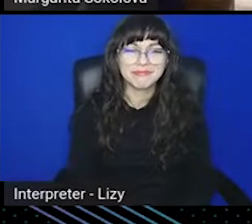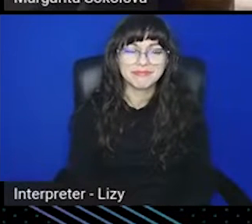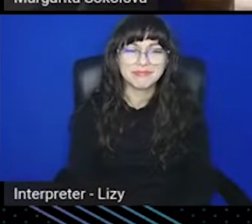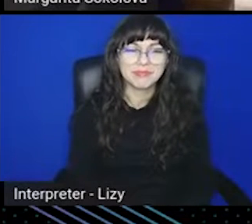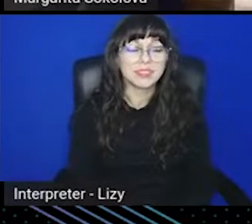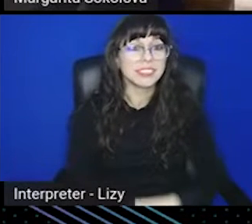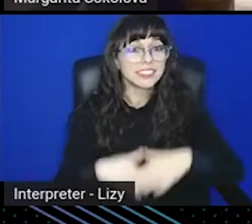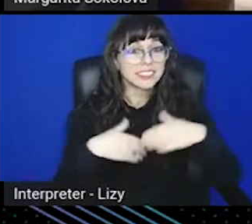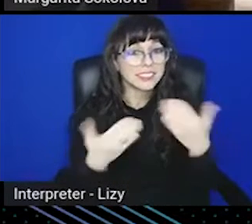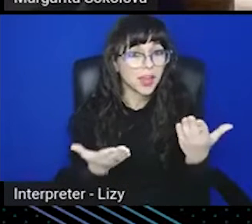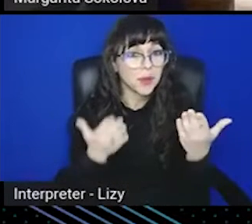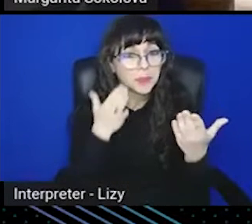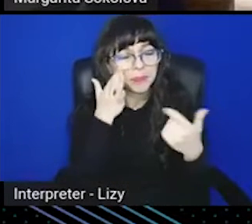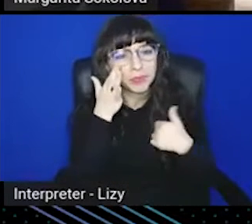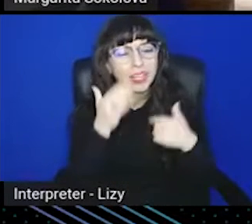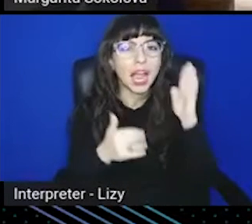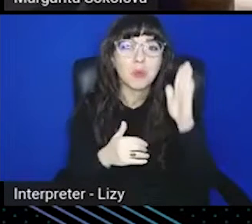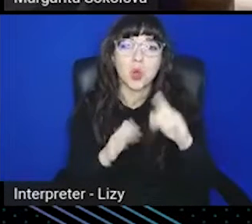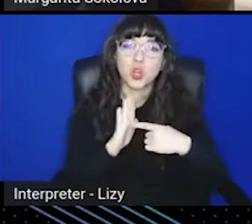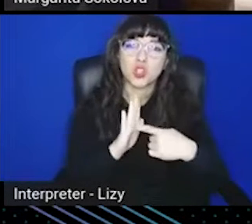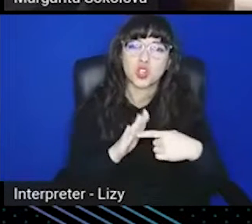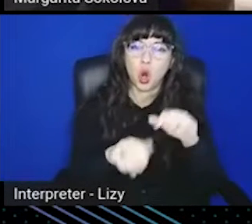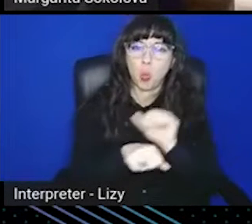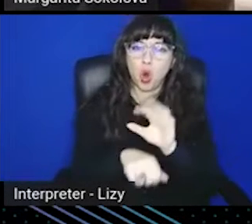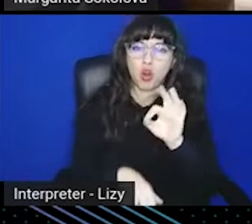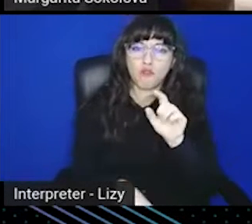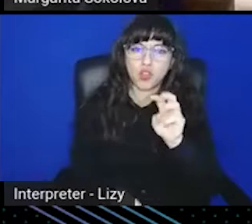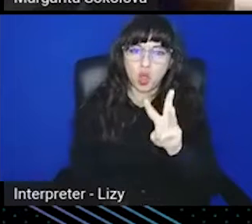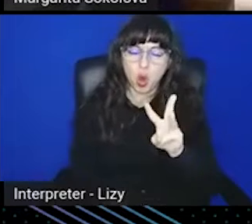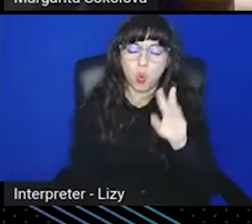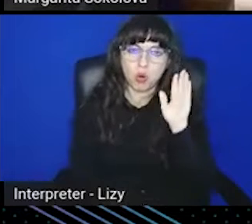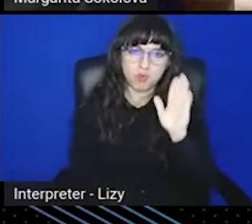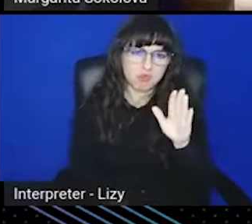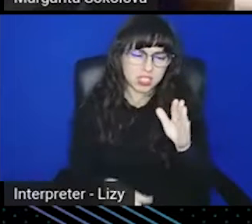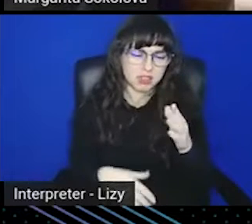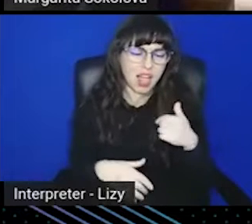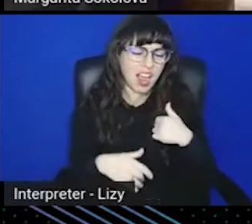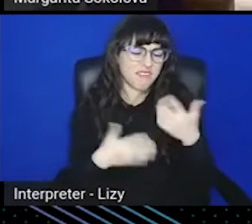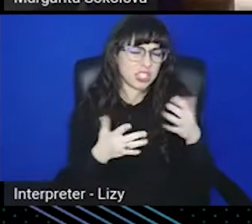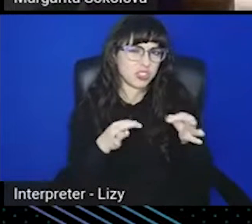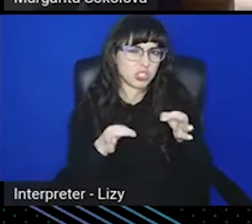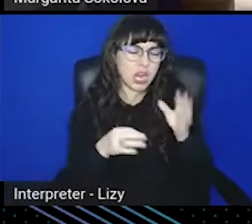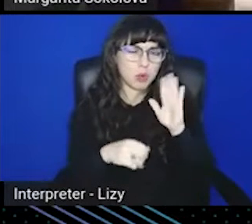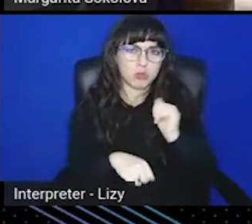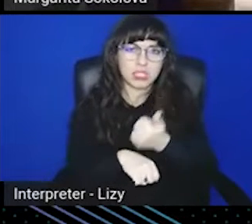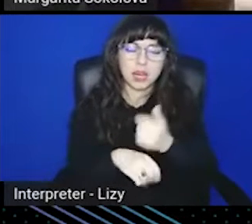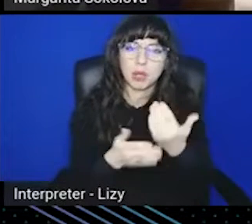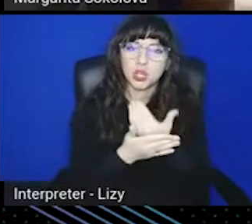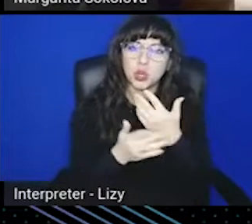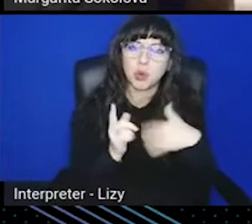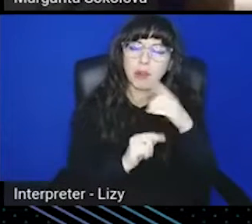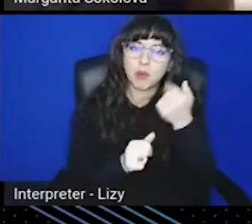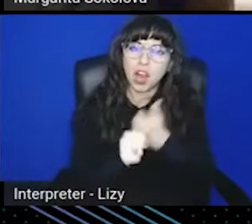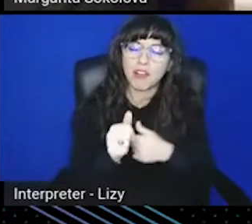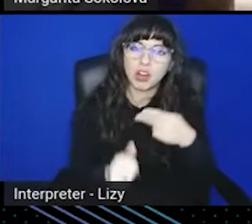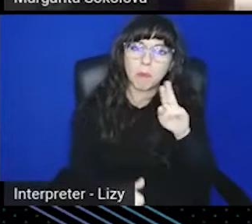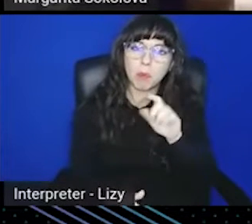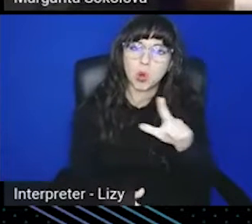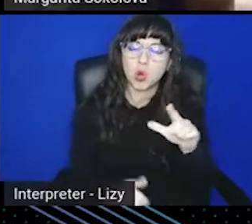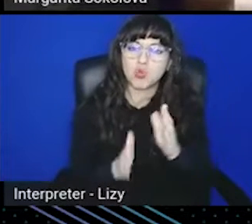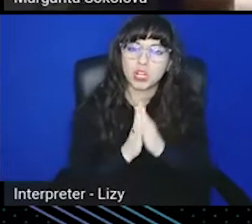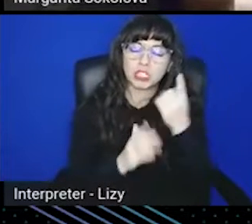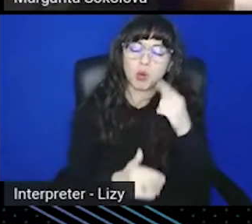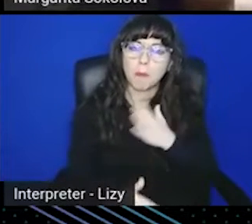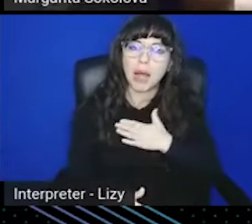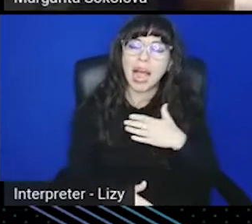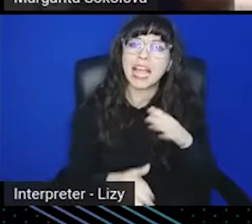So I'll be showing a workflow that will, as described, create a new environment for every pull request on my configured repository. And